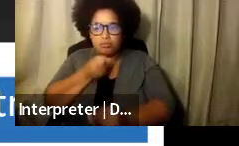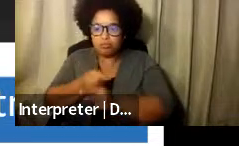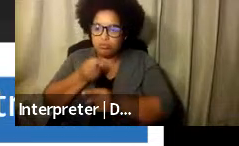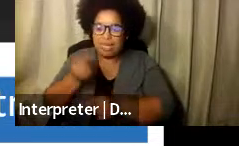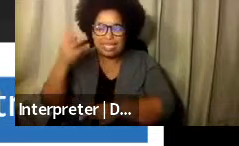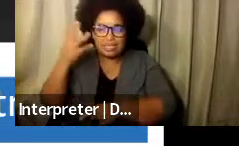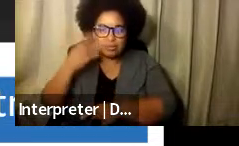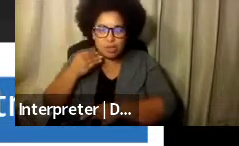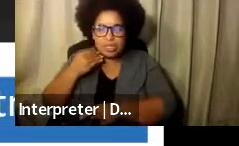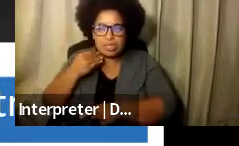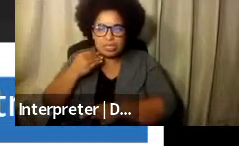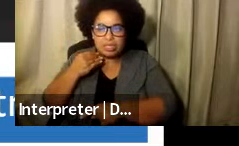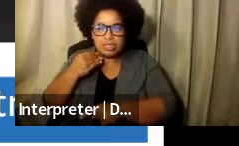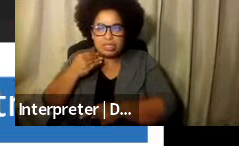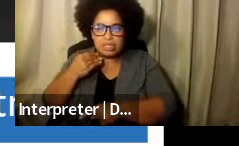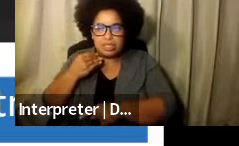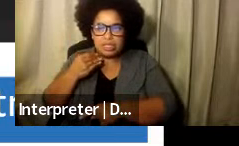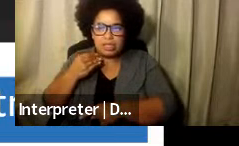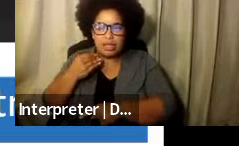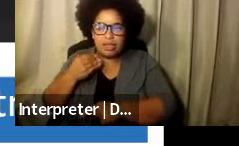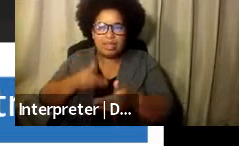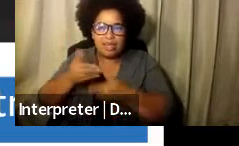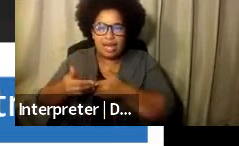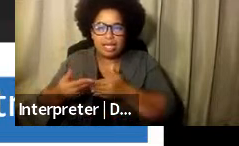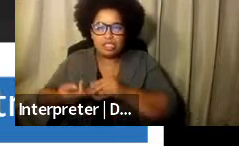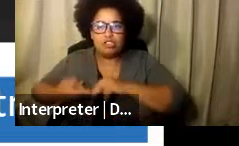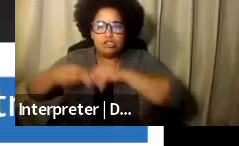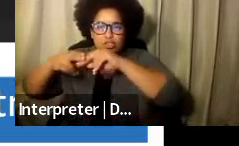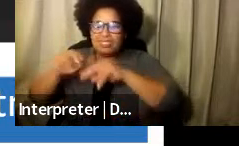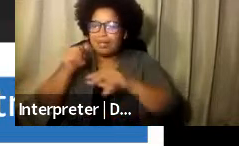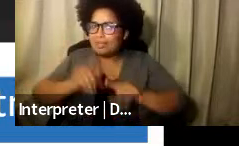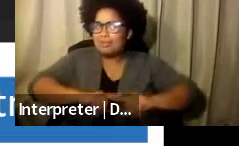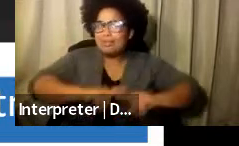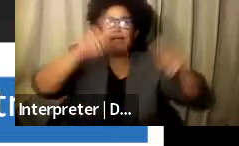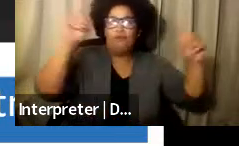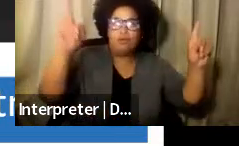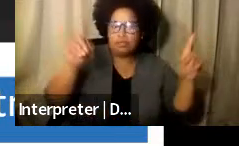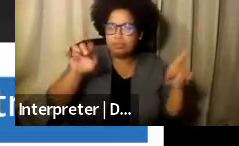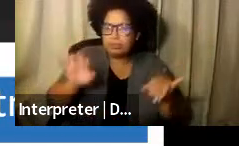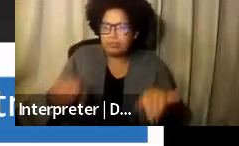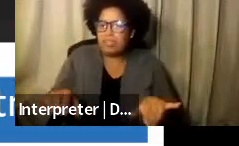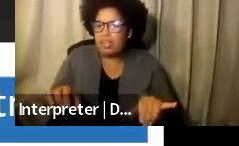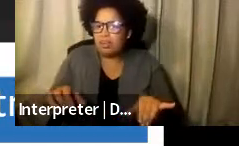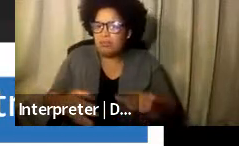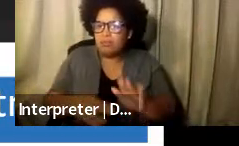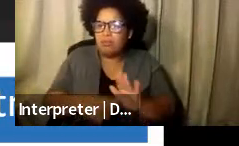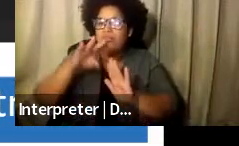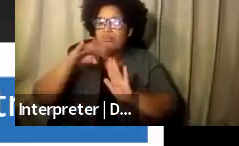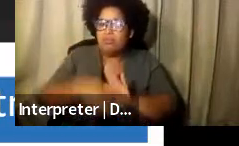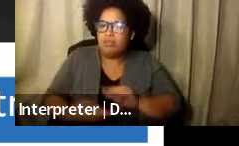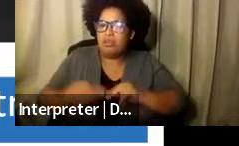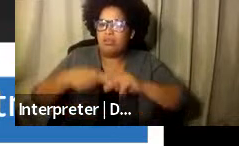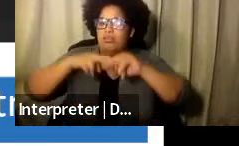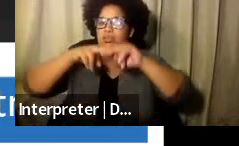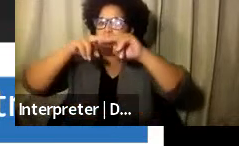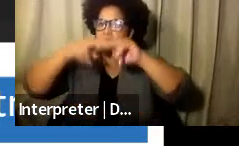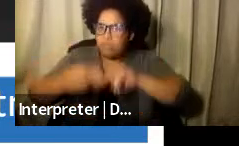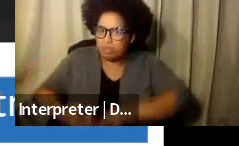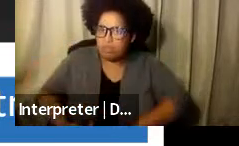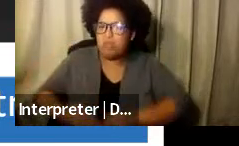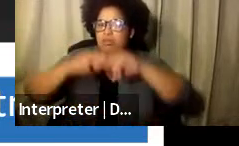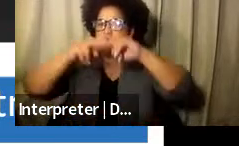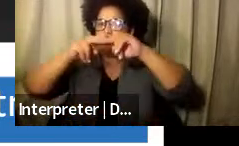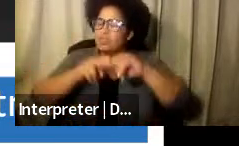next surge. It's not going to be any different than any other surge. So I'm just wondering, what's the thinking around, you know, you've got